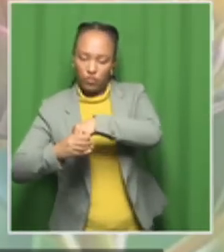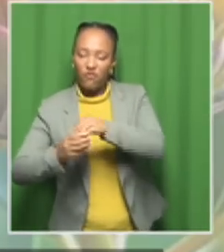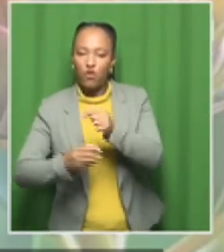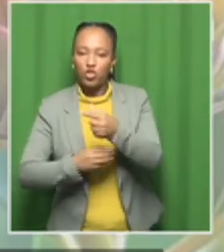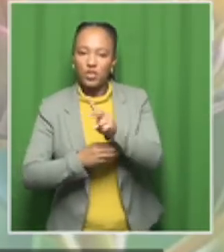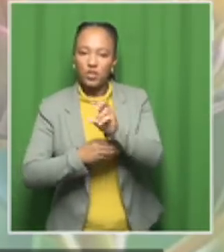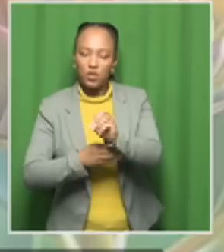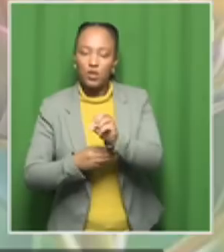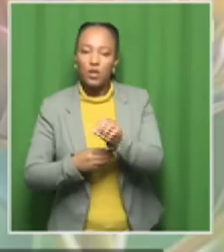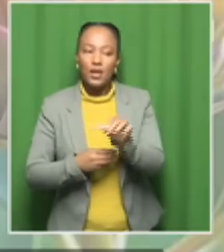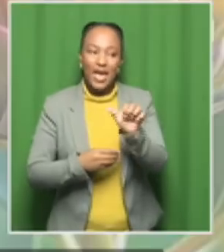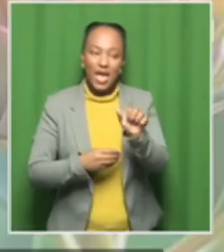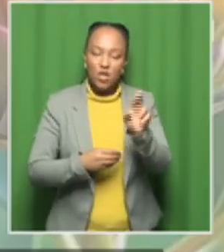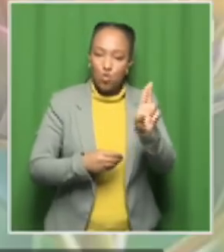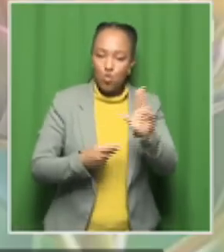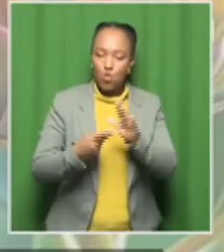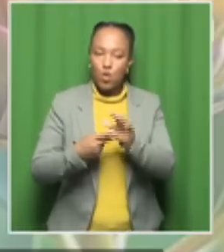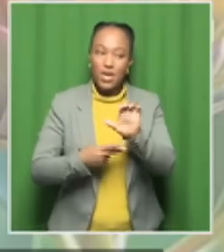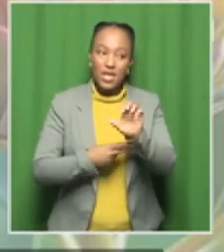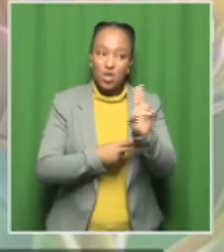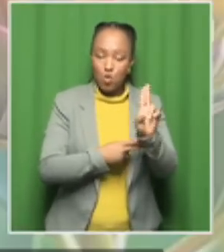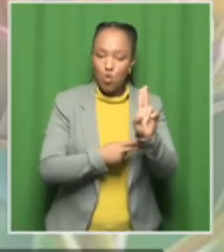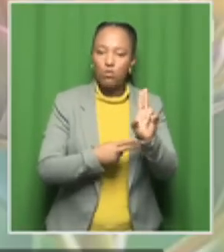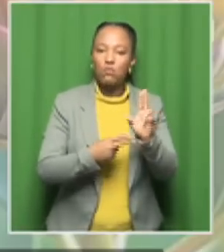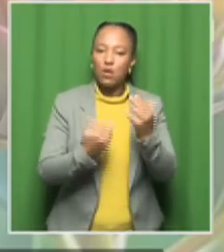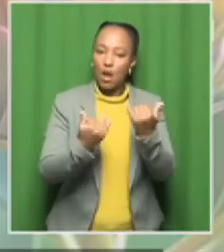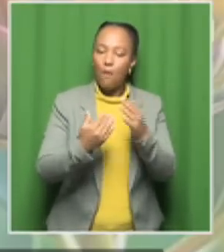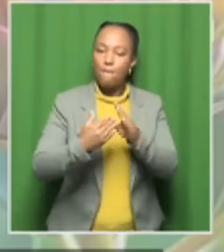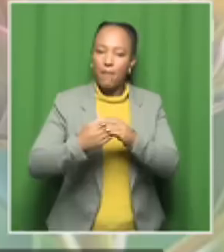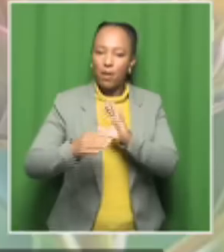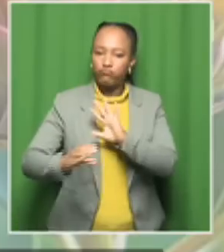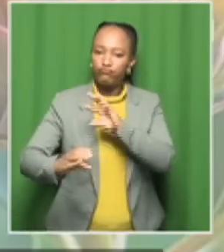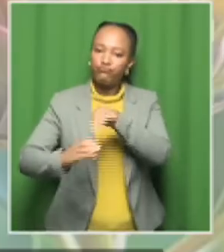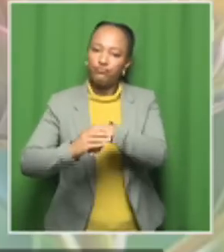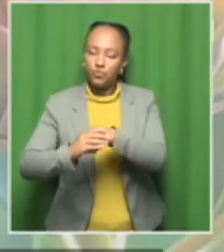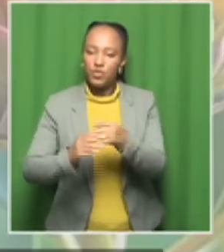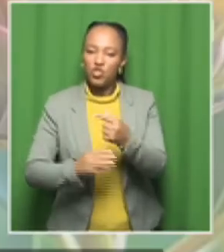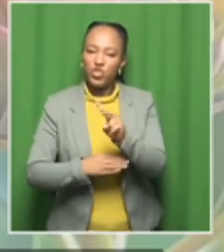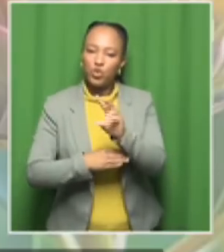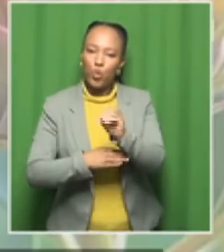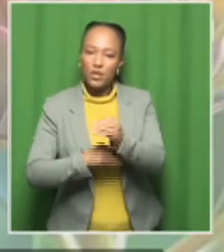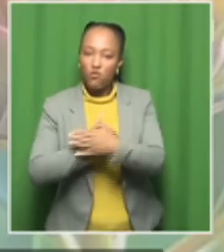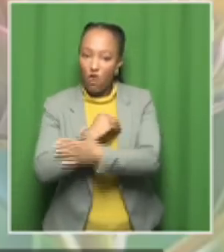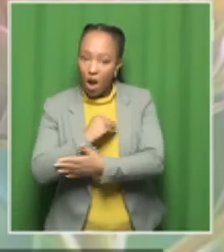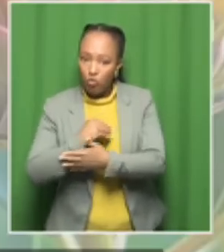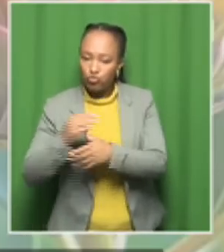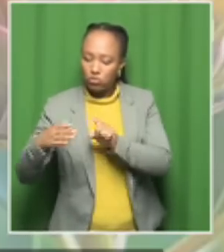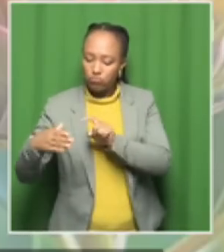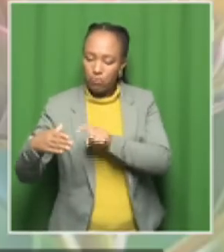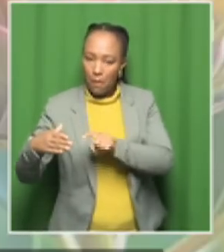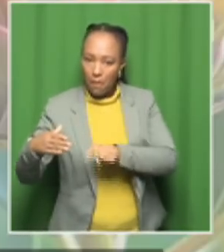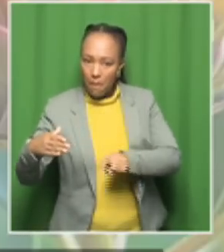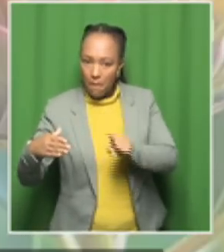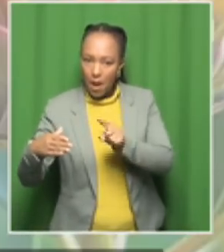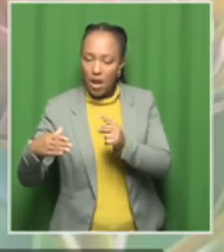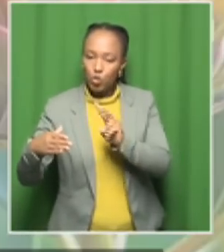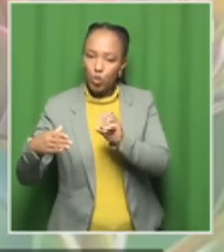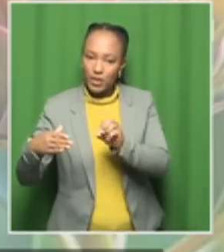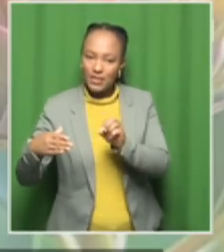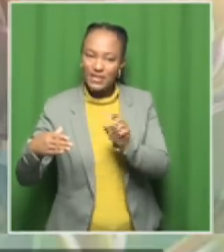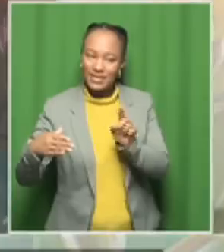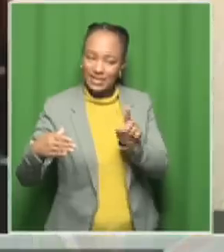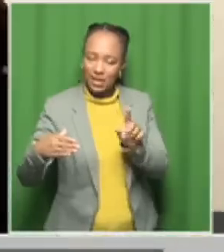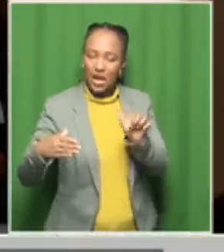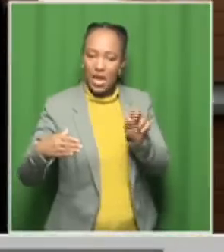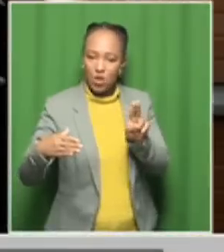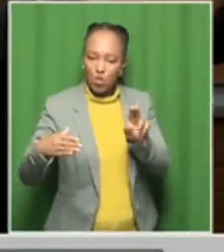and the EU are both full members of the G20. So South Africa is therefore working closely with the African Union. Before,